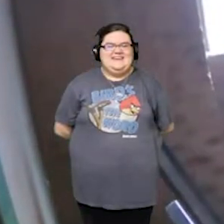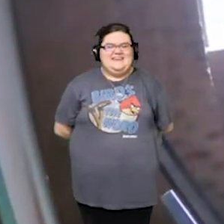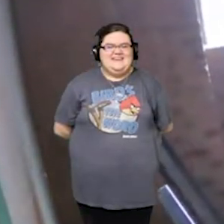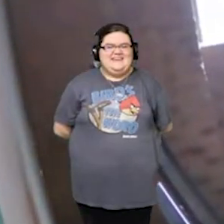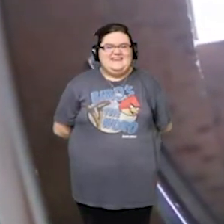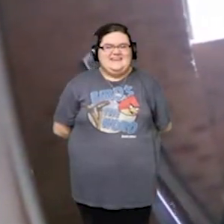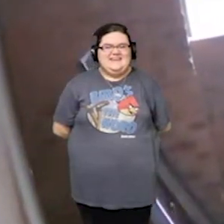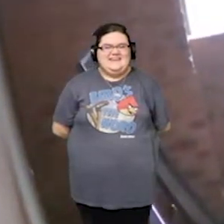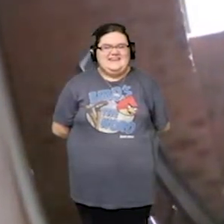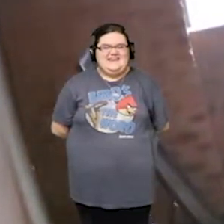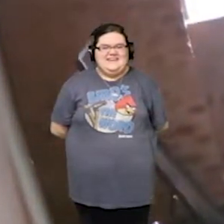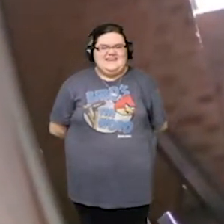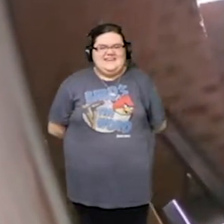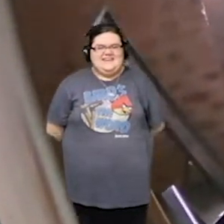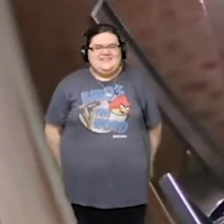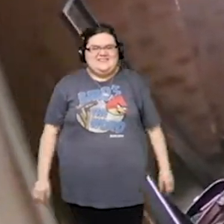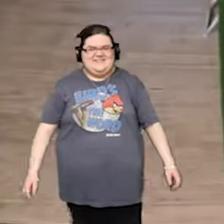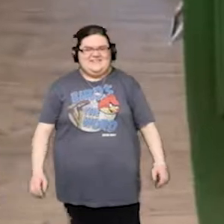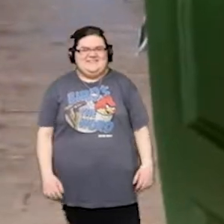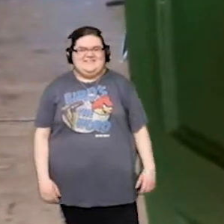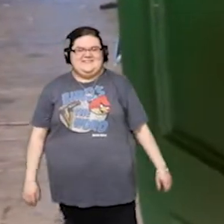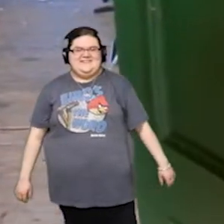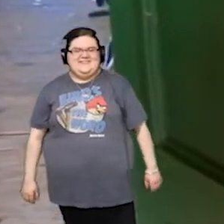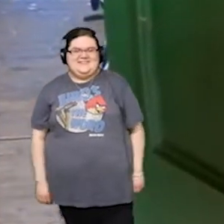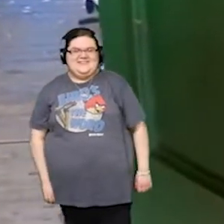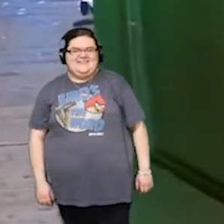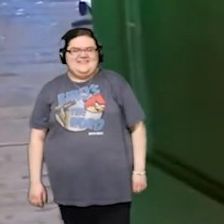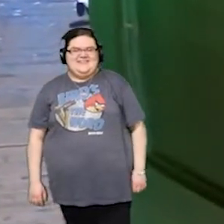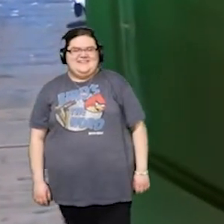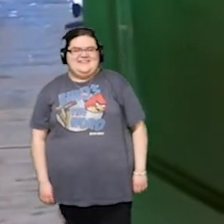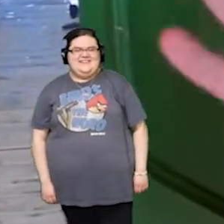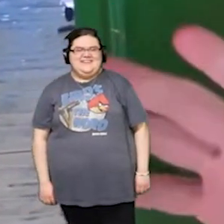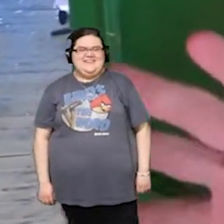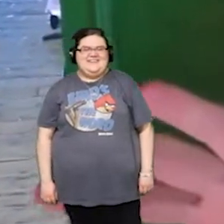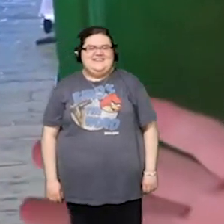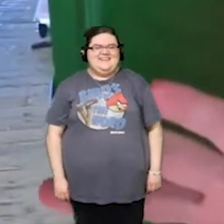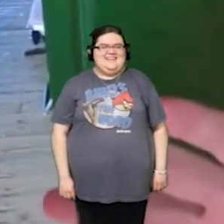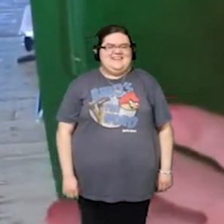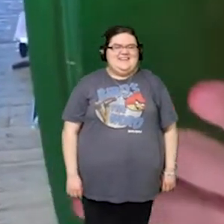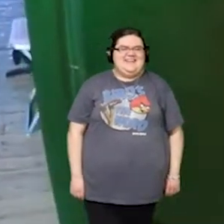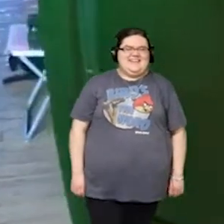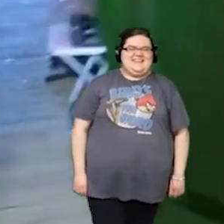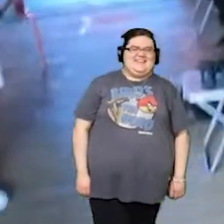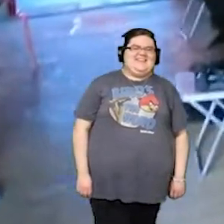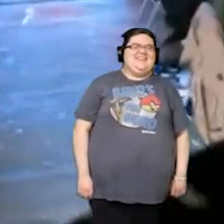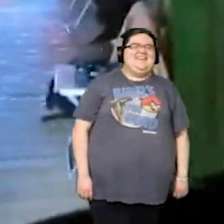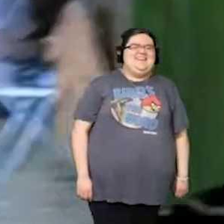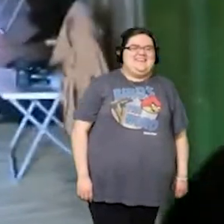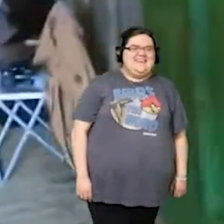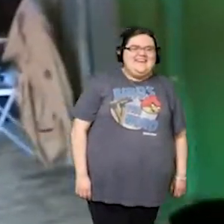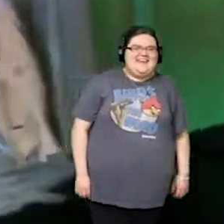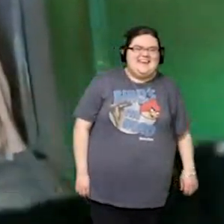Look, it's functional. It suits my job. It looks really good.